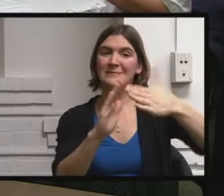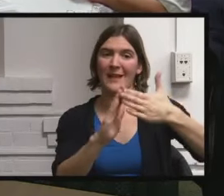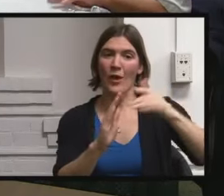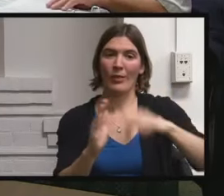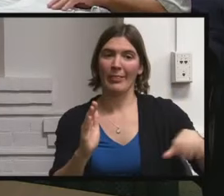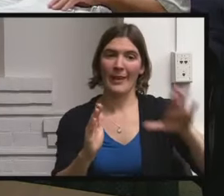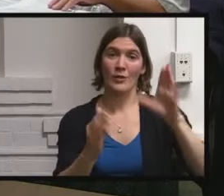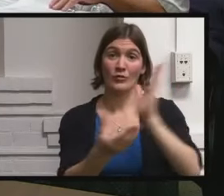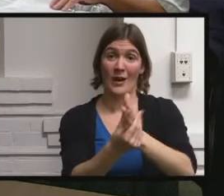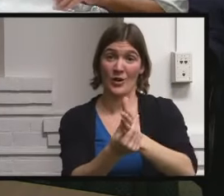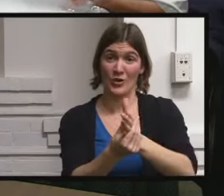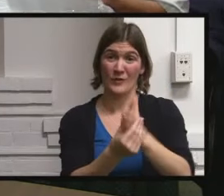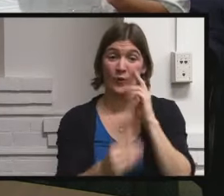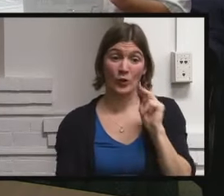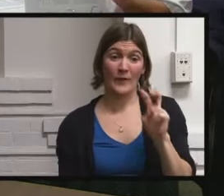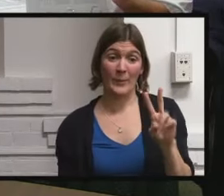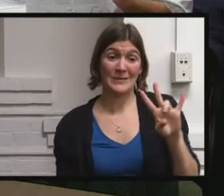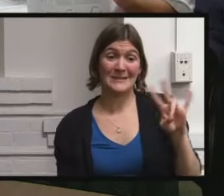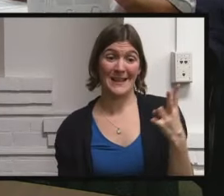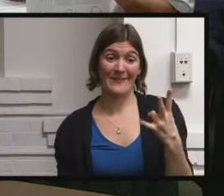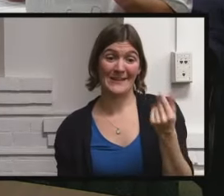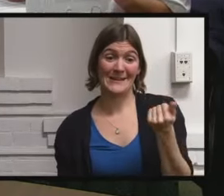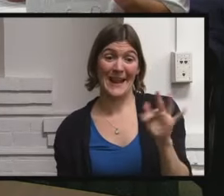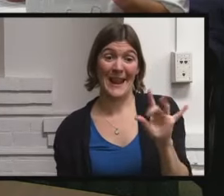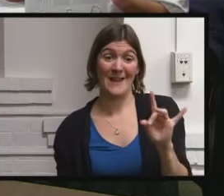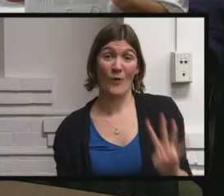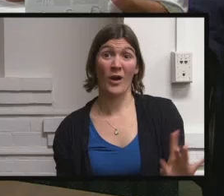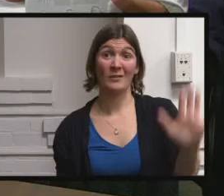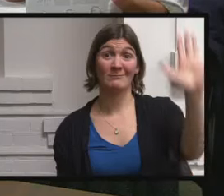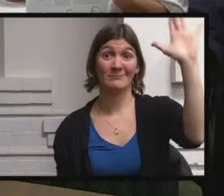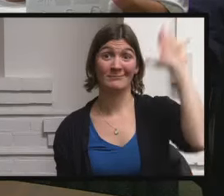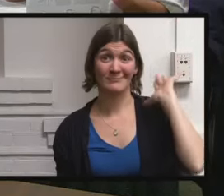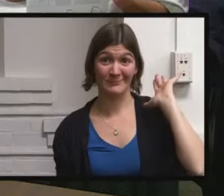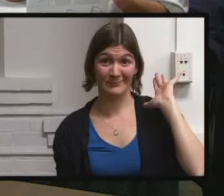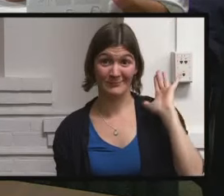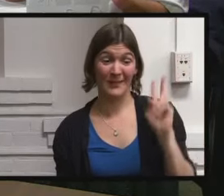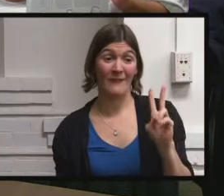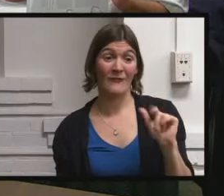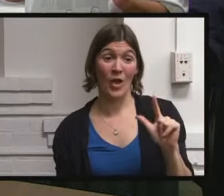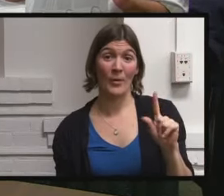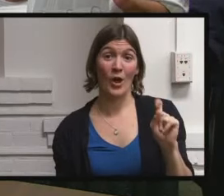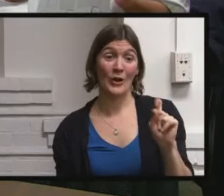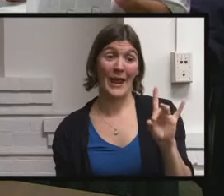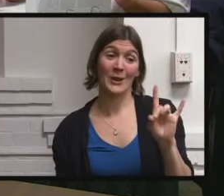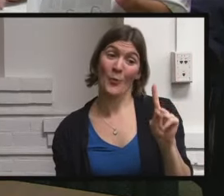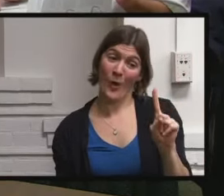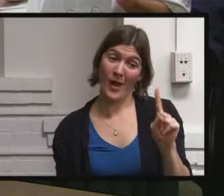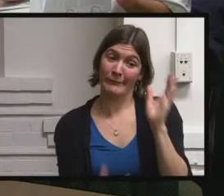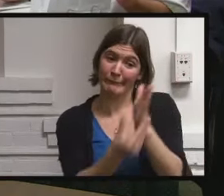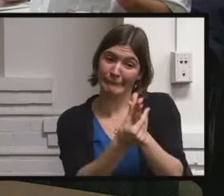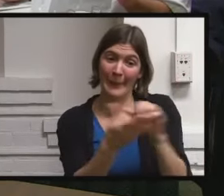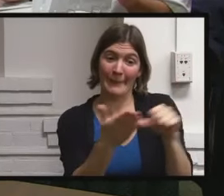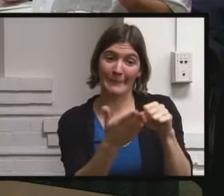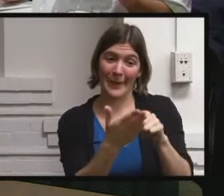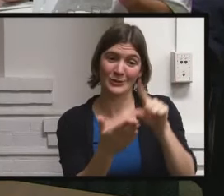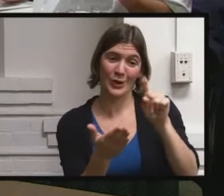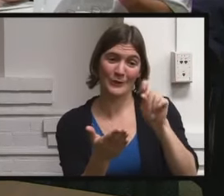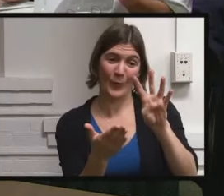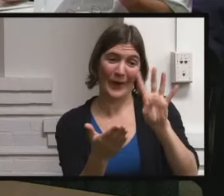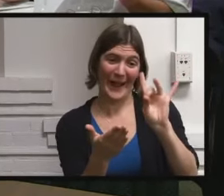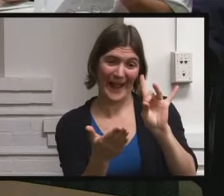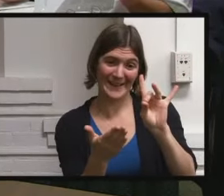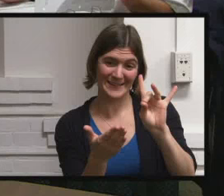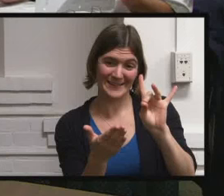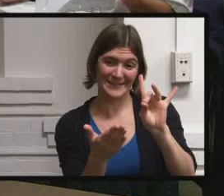Records on November 7, 1984, at volume 181, page